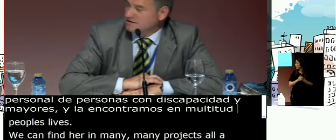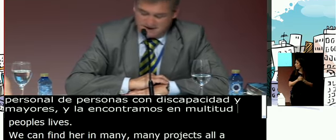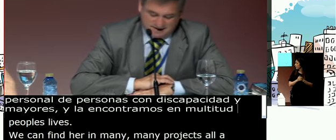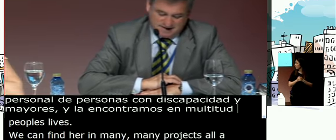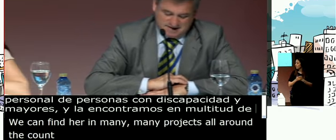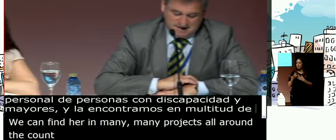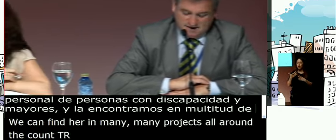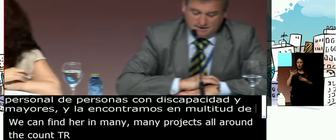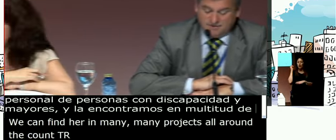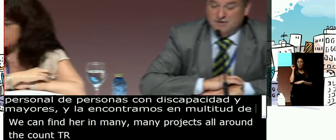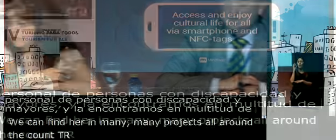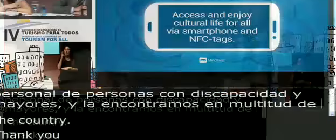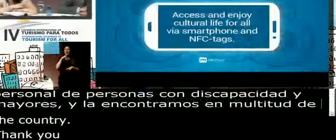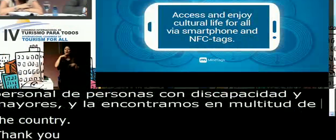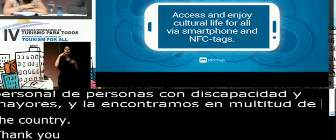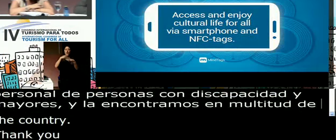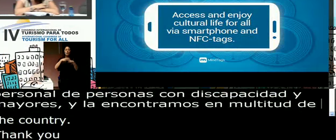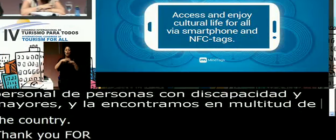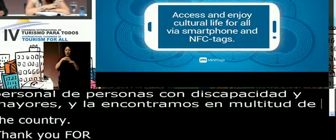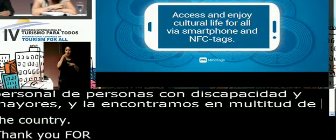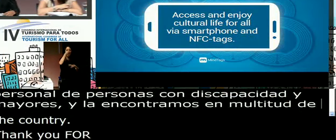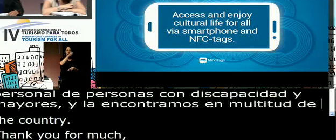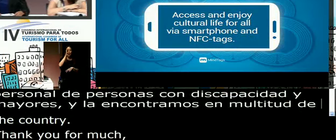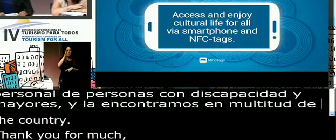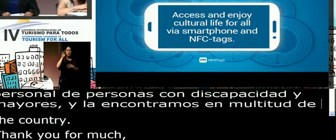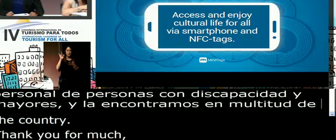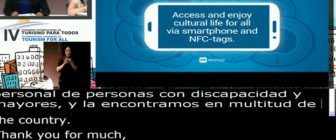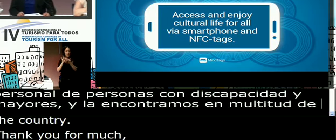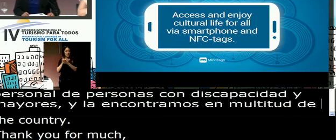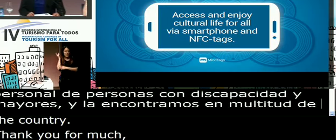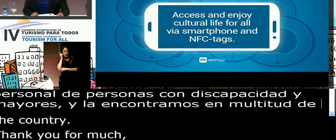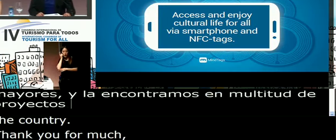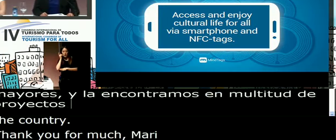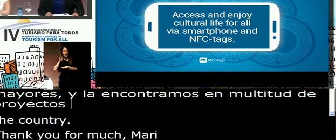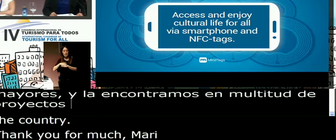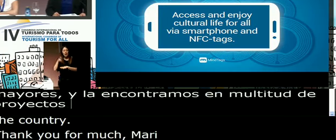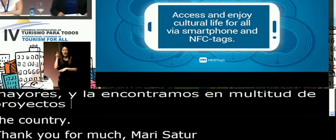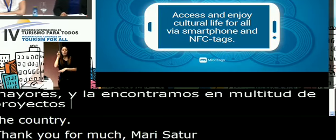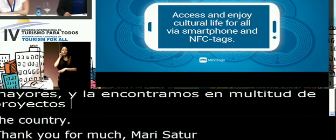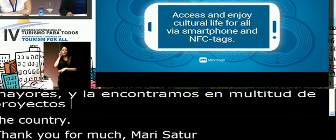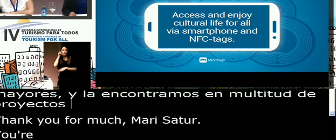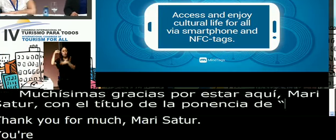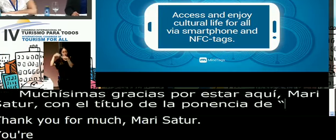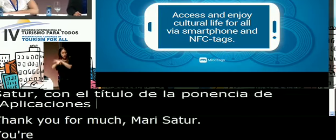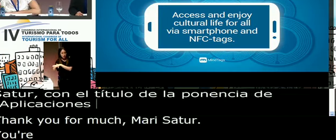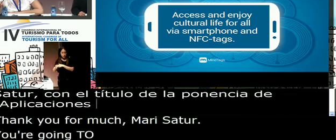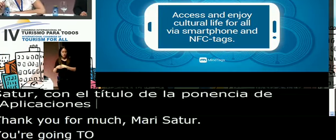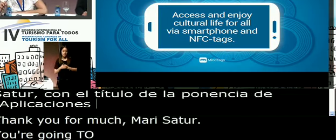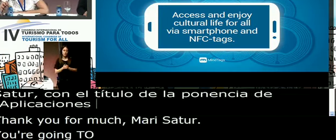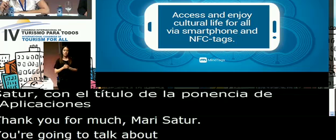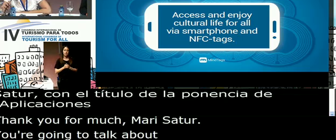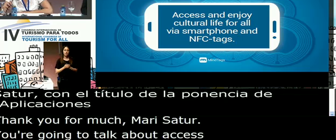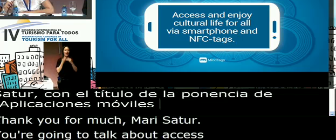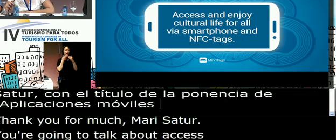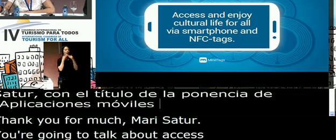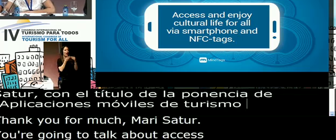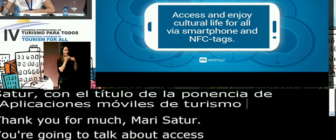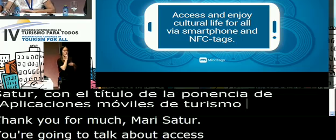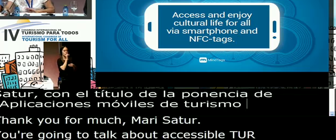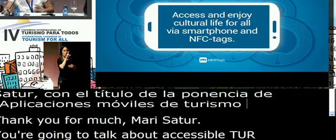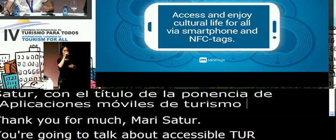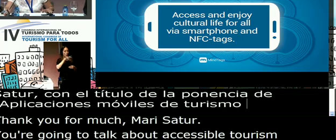Thank you very much, Marisa Tour. You are going to talk about accessible tourism mobile application tool for all.